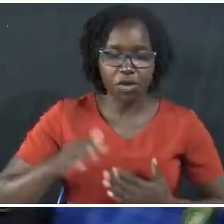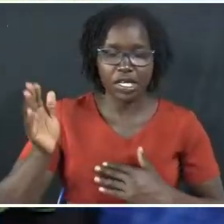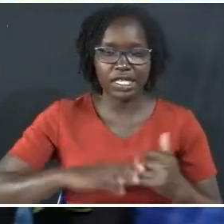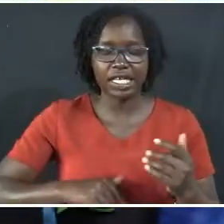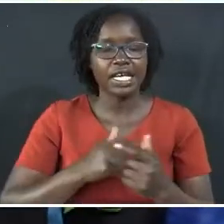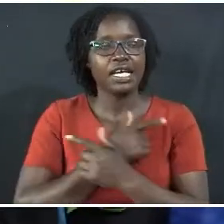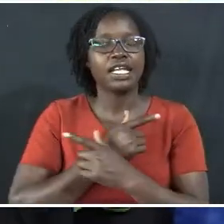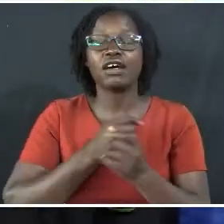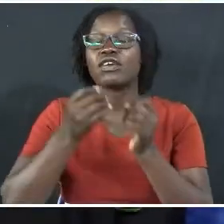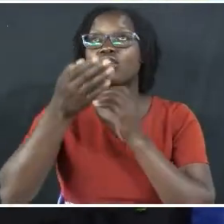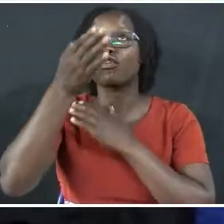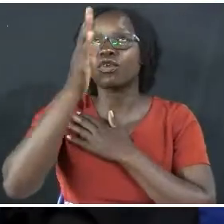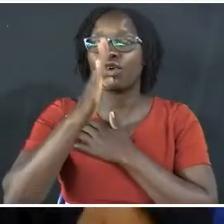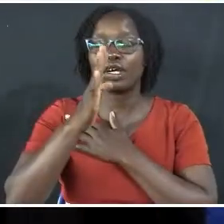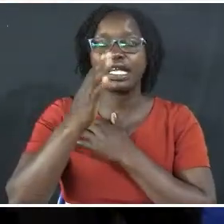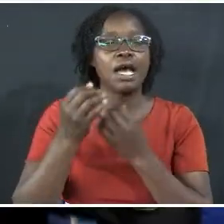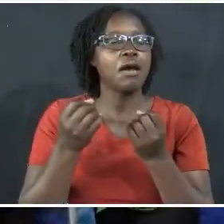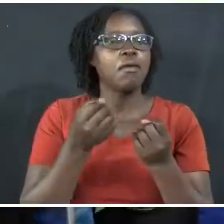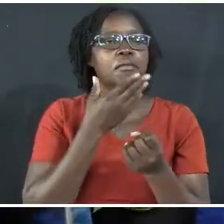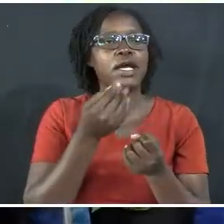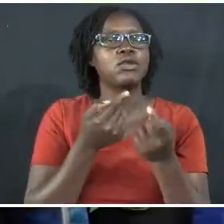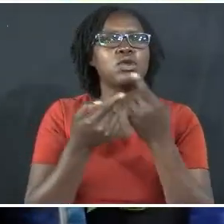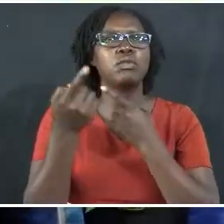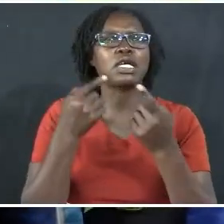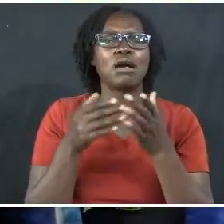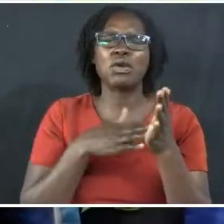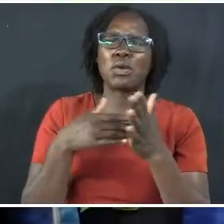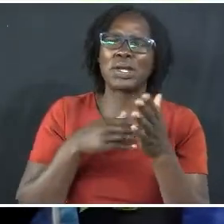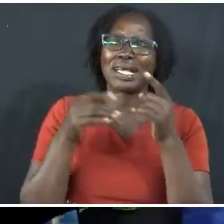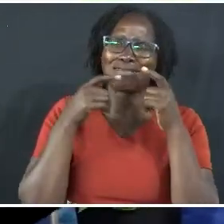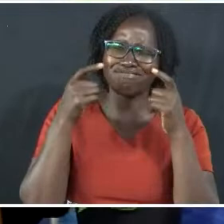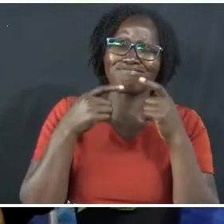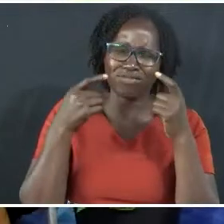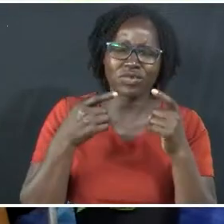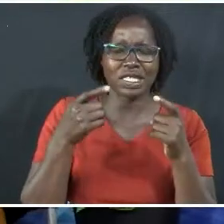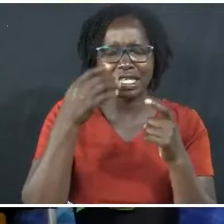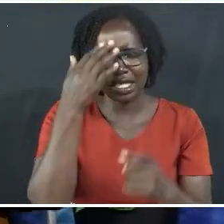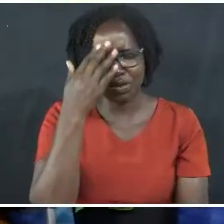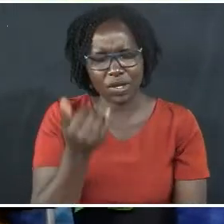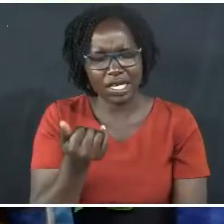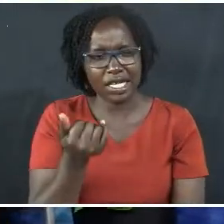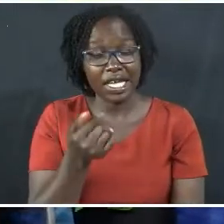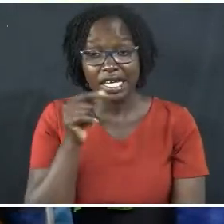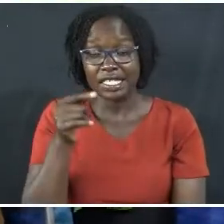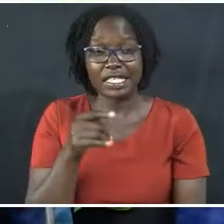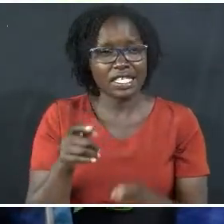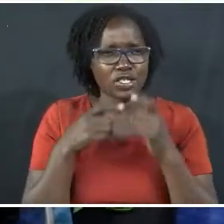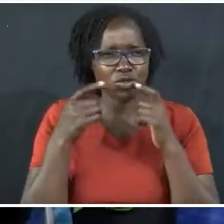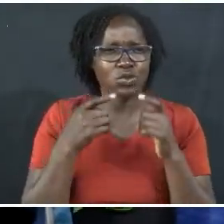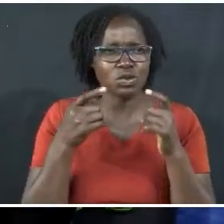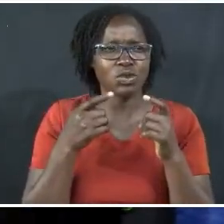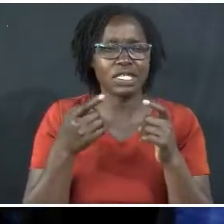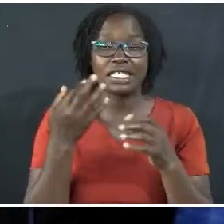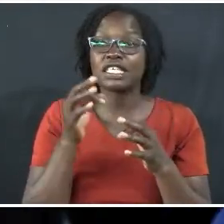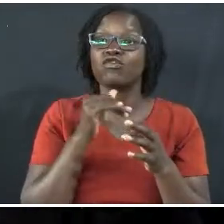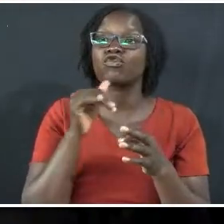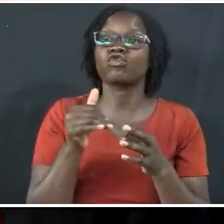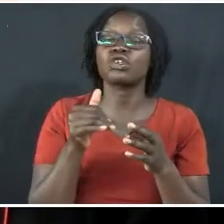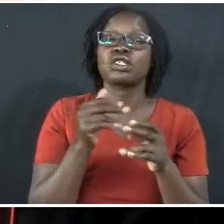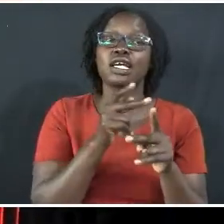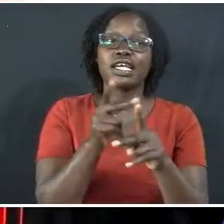lovers of God. Men will become wicked. And because of this wickedness, if you do not